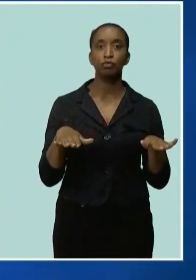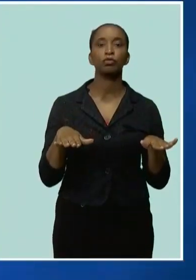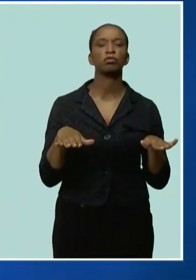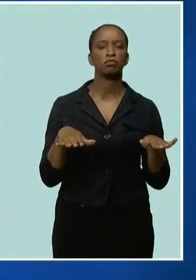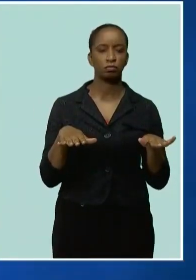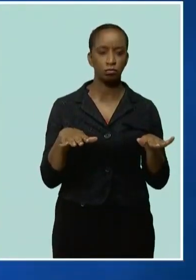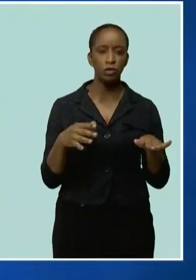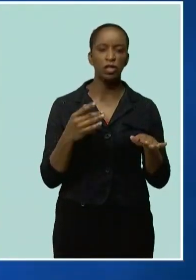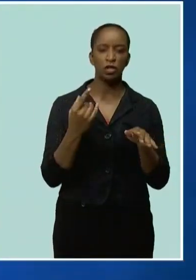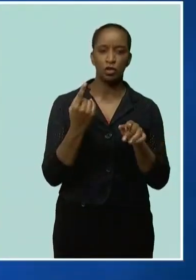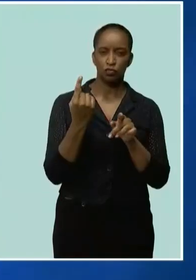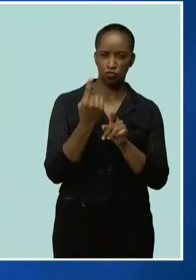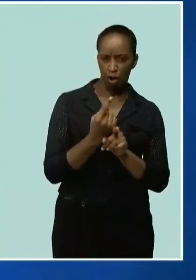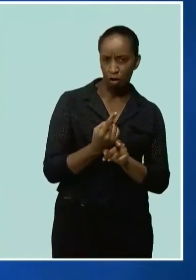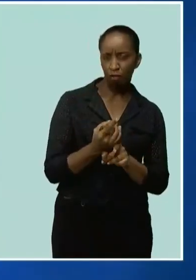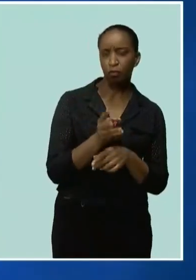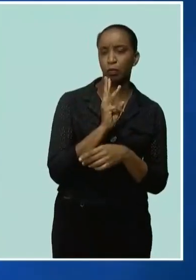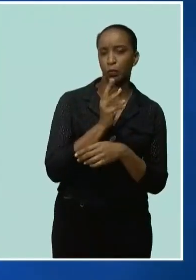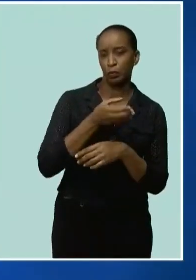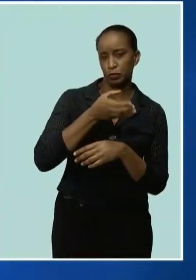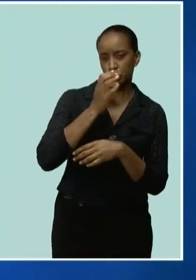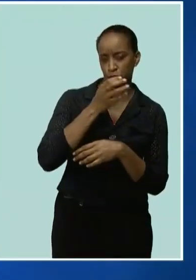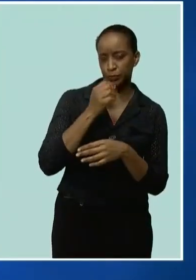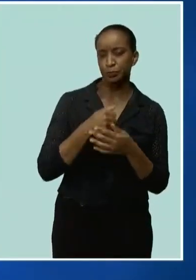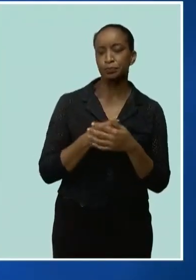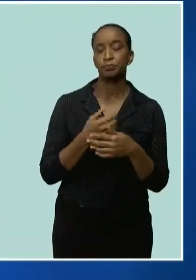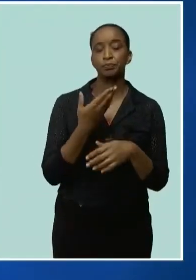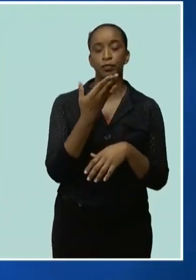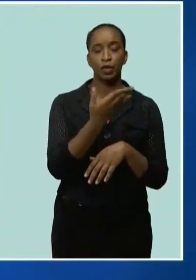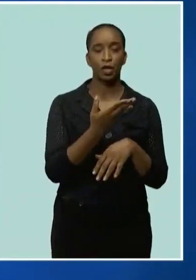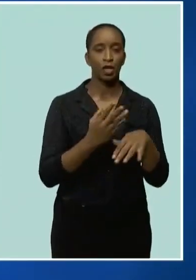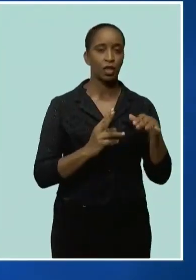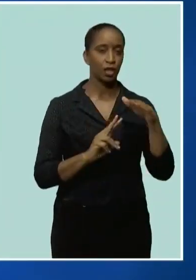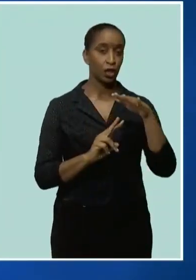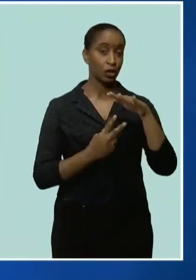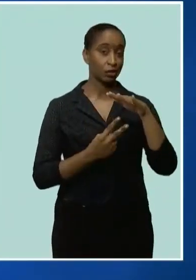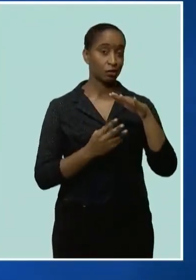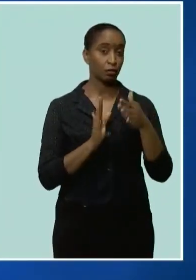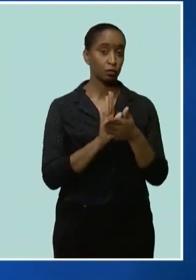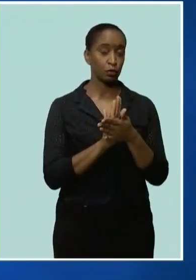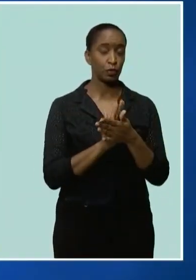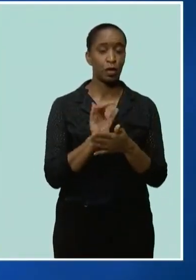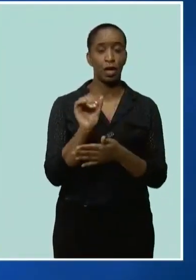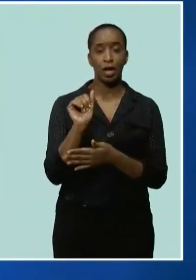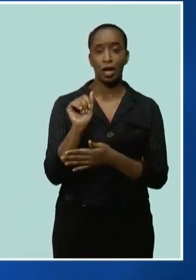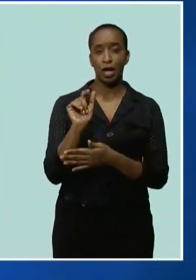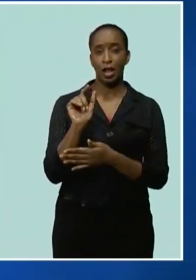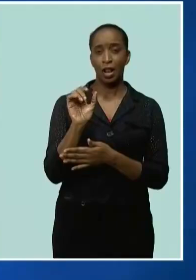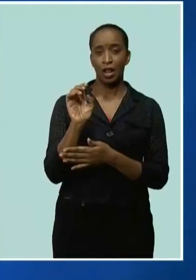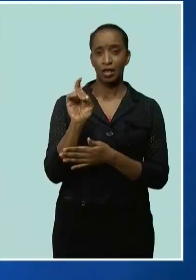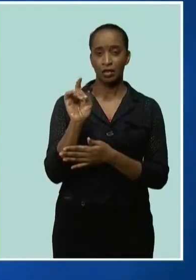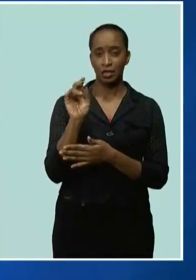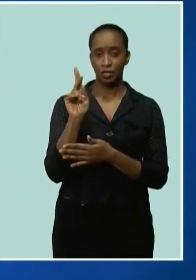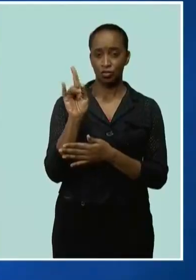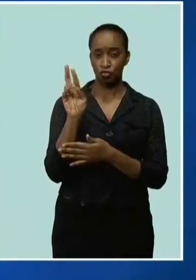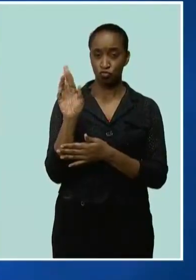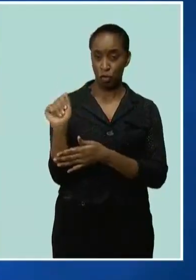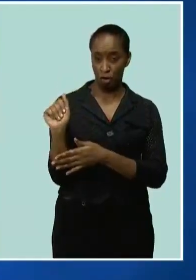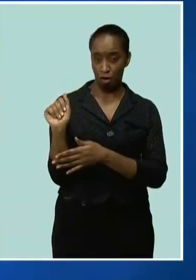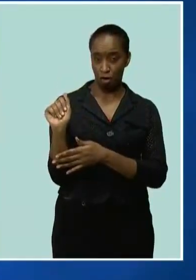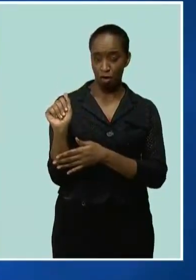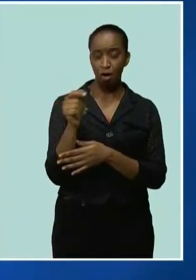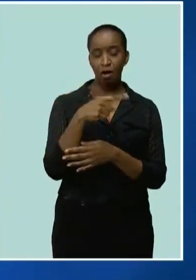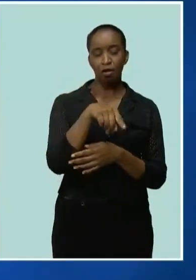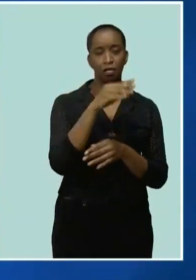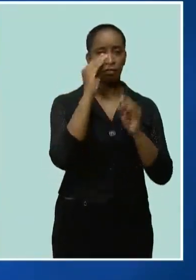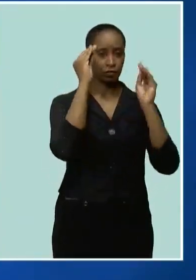as possible. Over at Alexandra School, the heat was also a major issue on the minds of teachers. However, they were